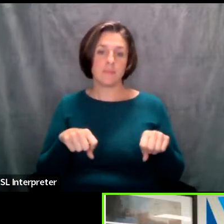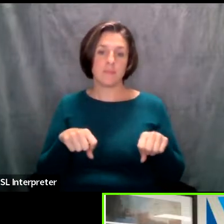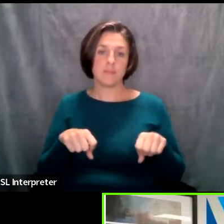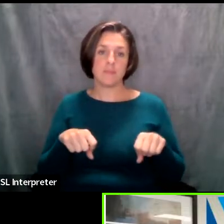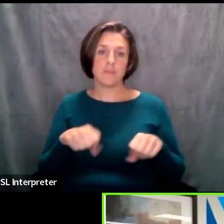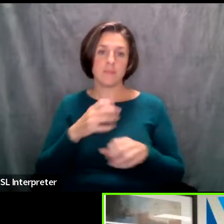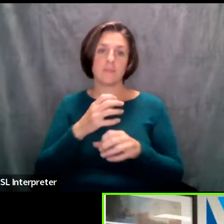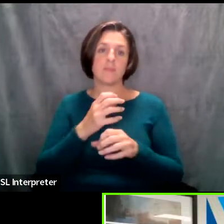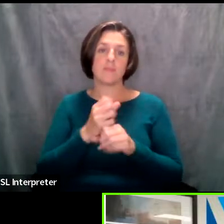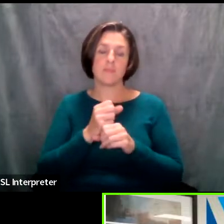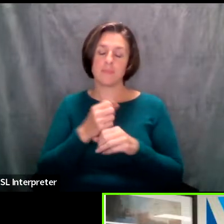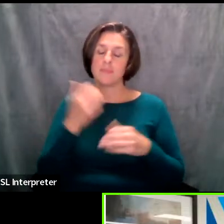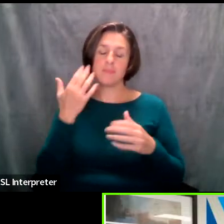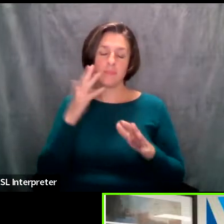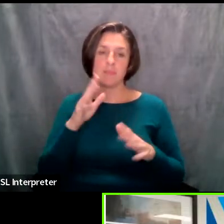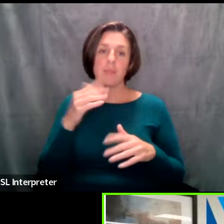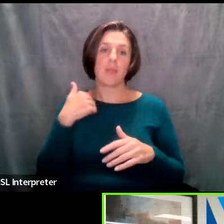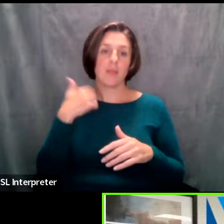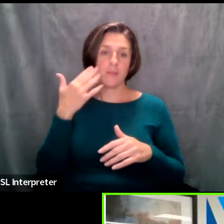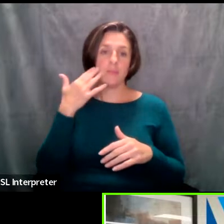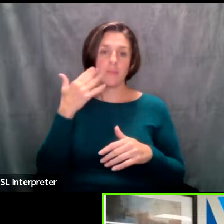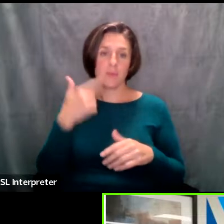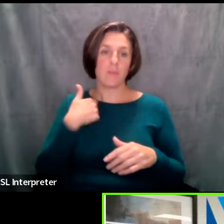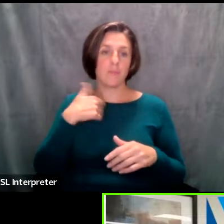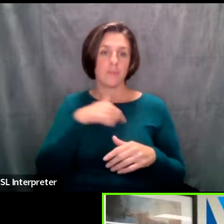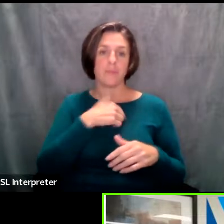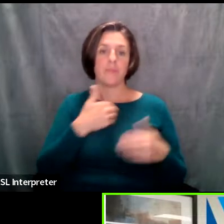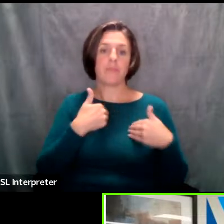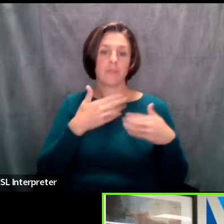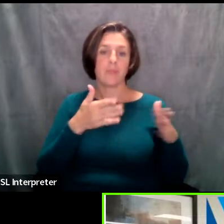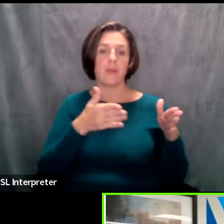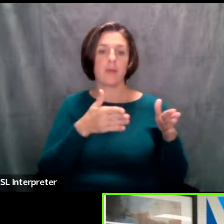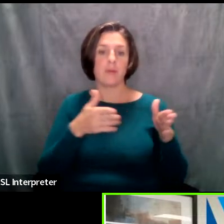get maybe, and I don't know, I know we got a plan view,